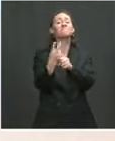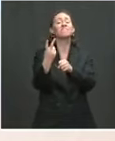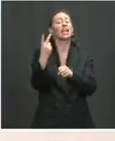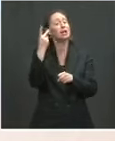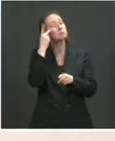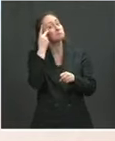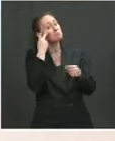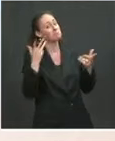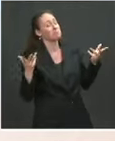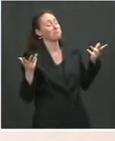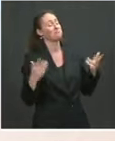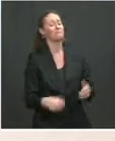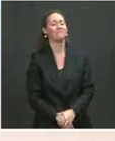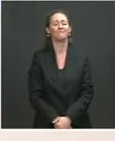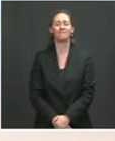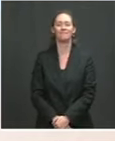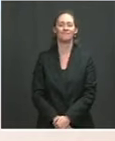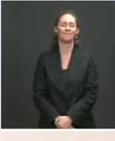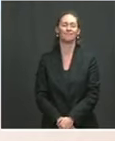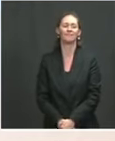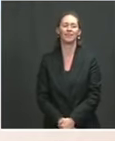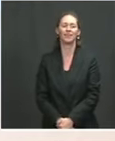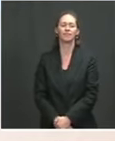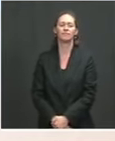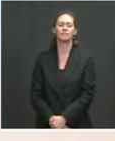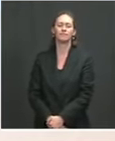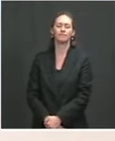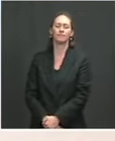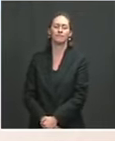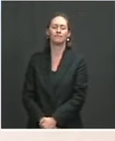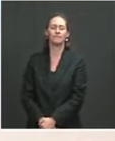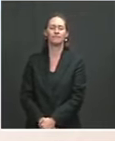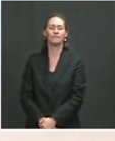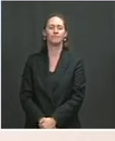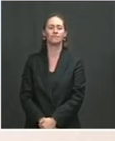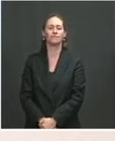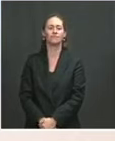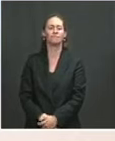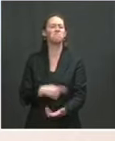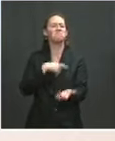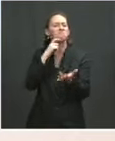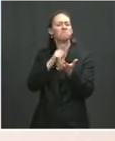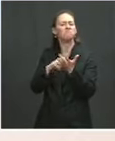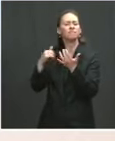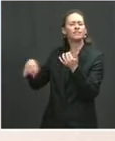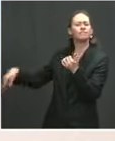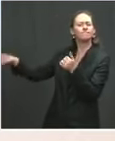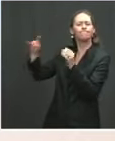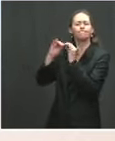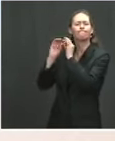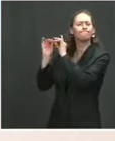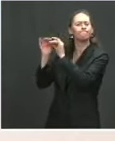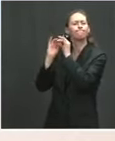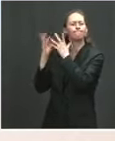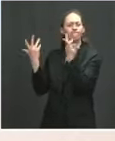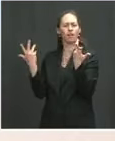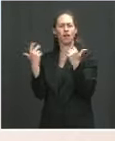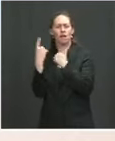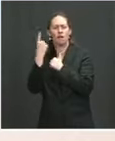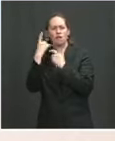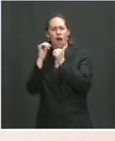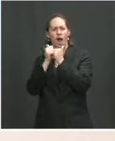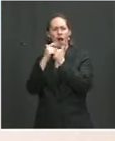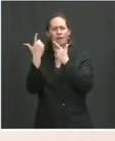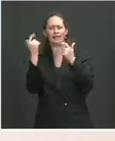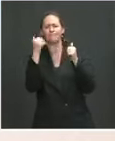And our reporting indicates that the Biden administration is considering counter cyber attacks to stop the ransomware criminals in Russia. How